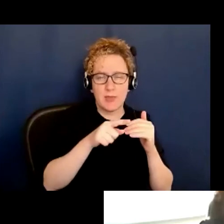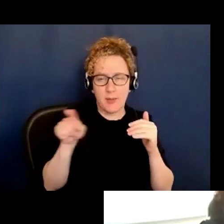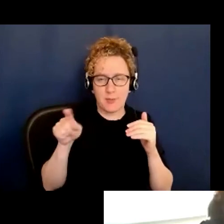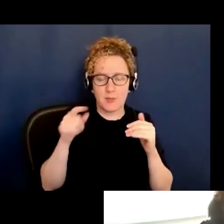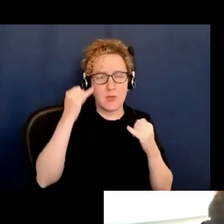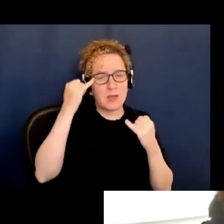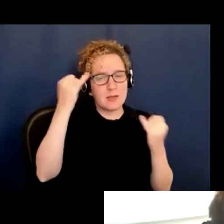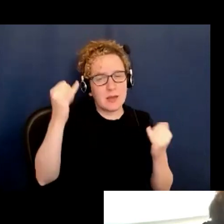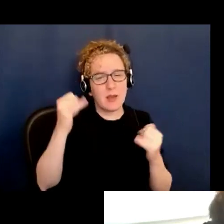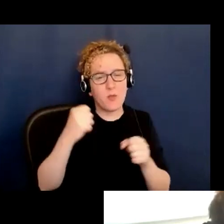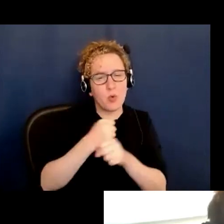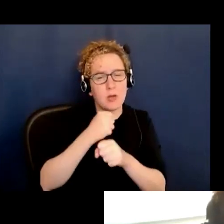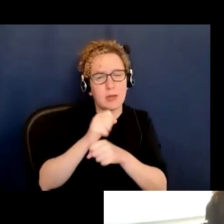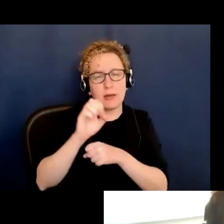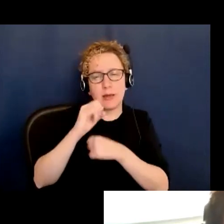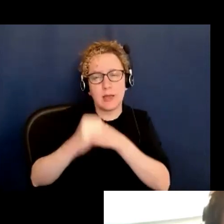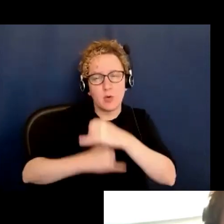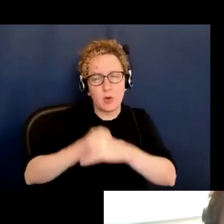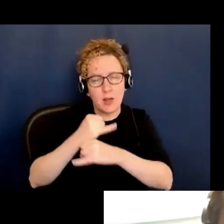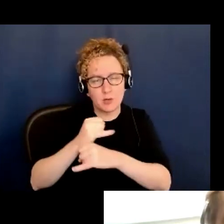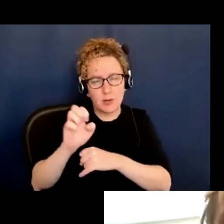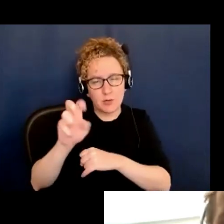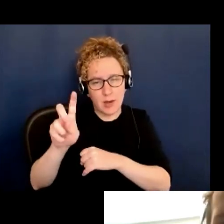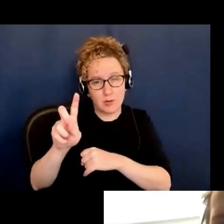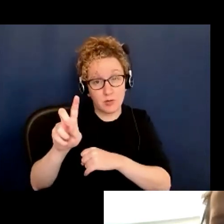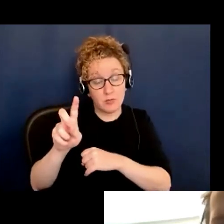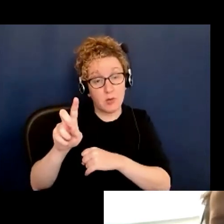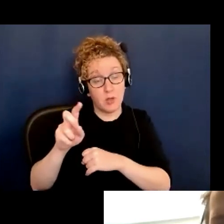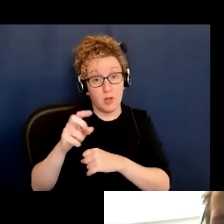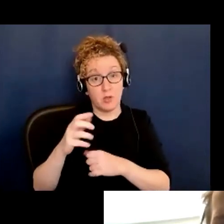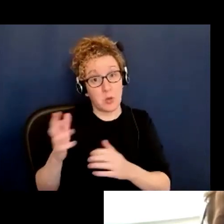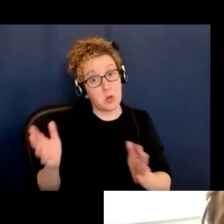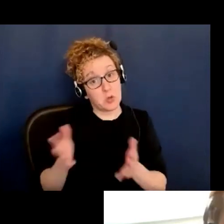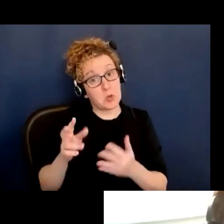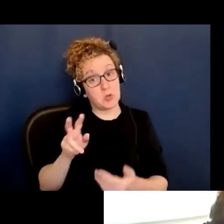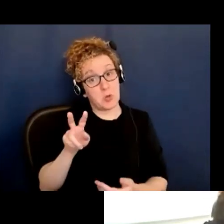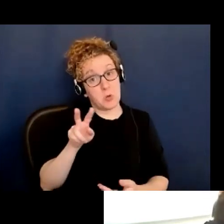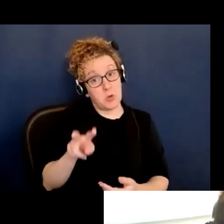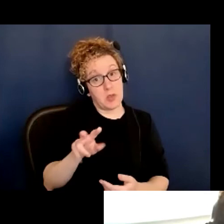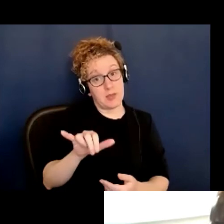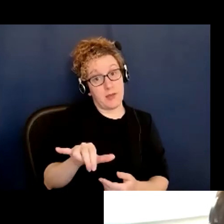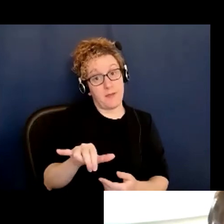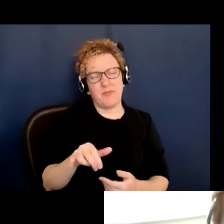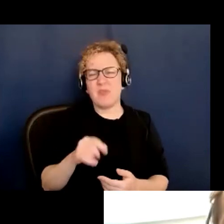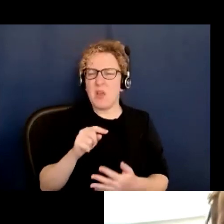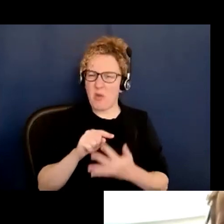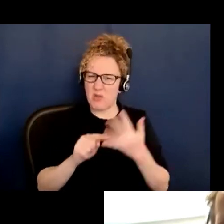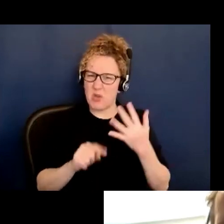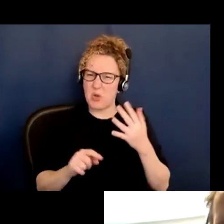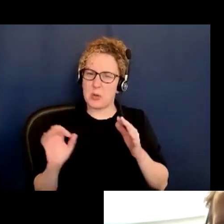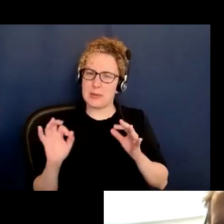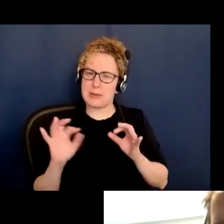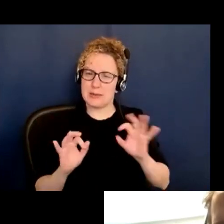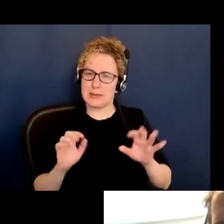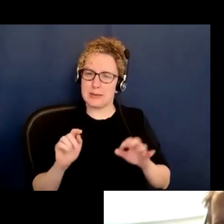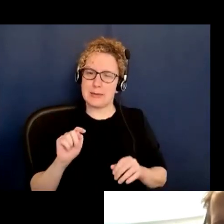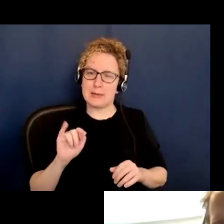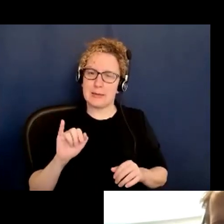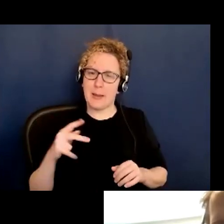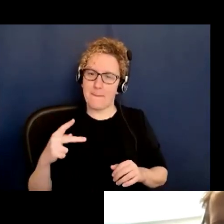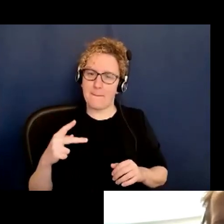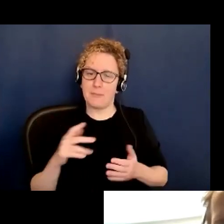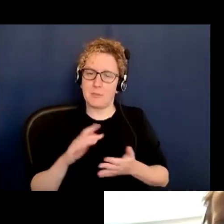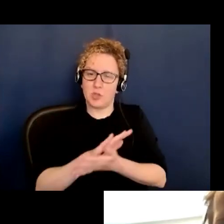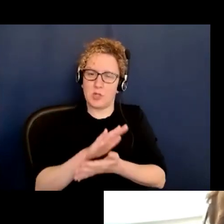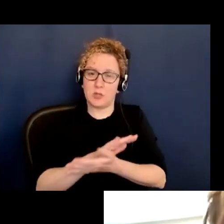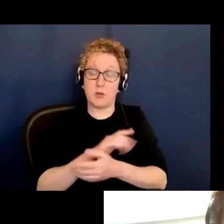international education. So I'd encourage you to take a look at that. And also, I know we have a number of tip sheets, but generally, like, you know, having